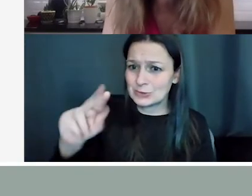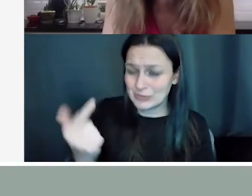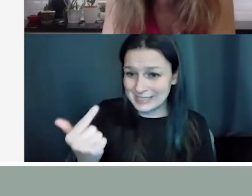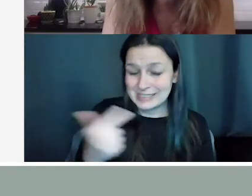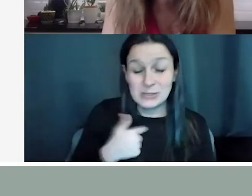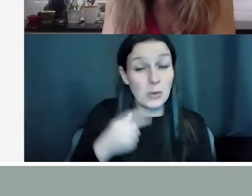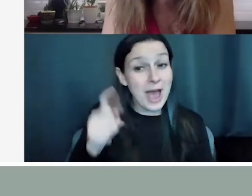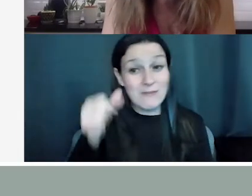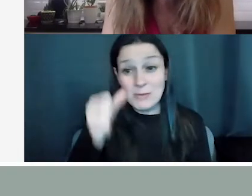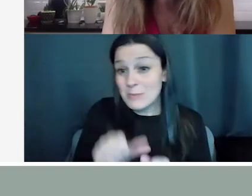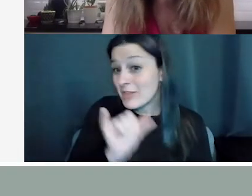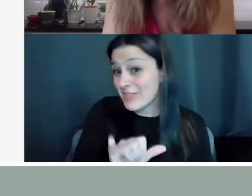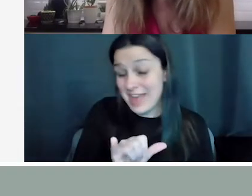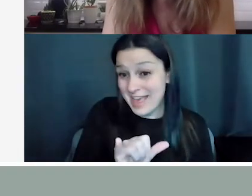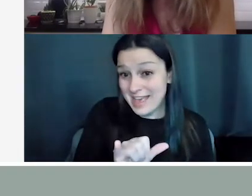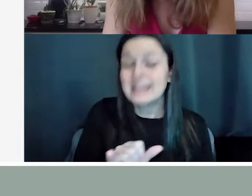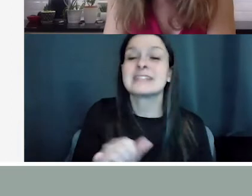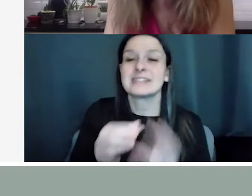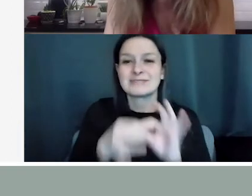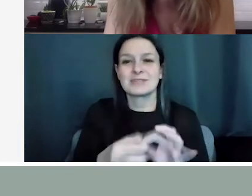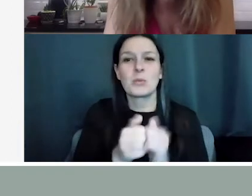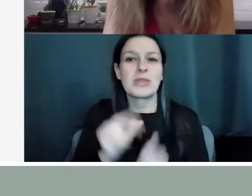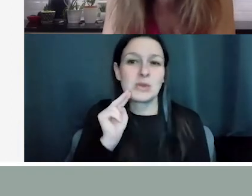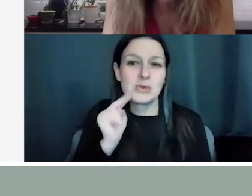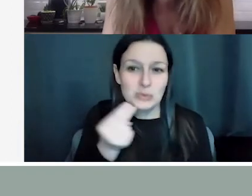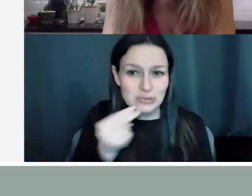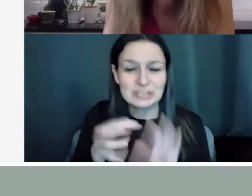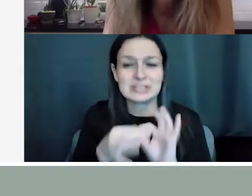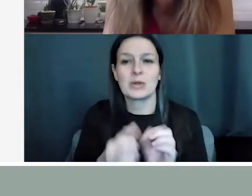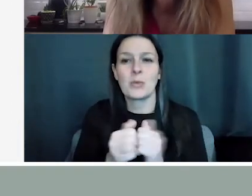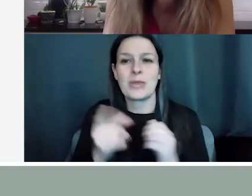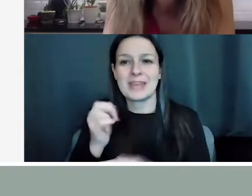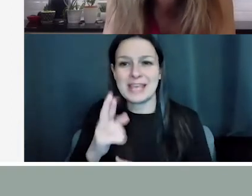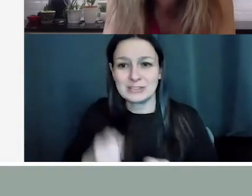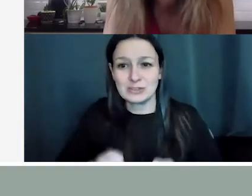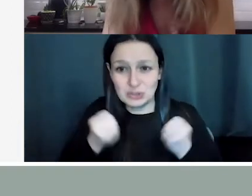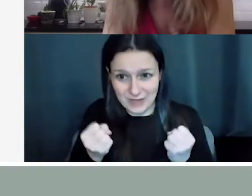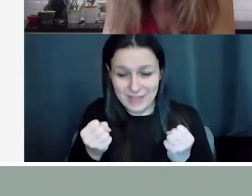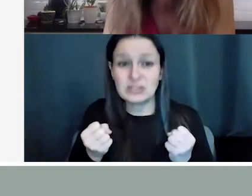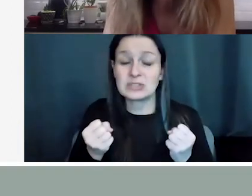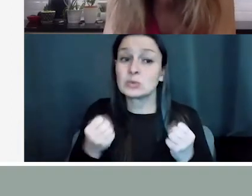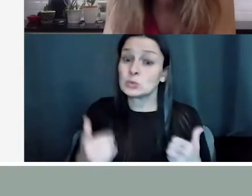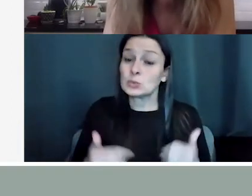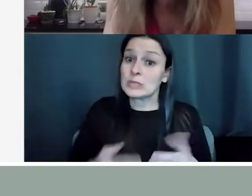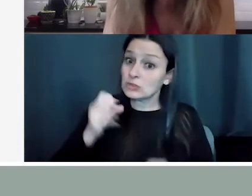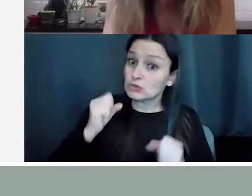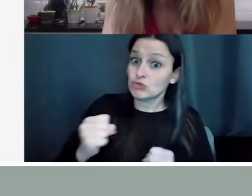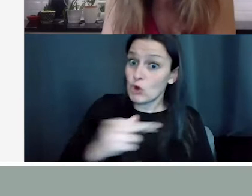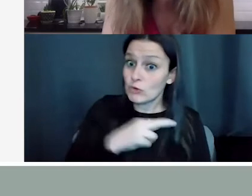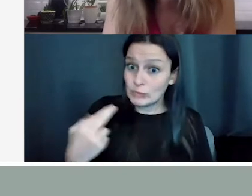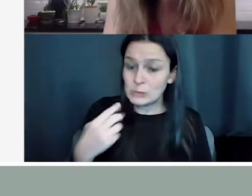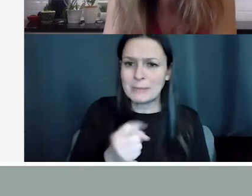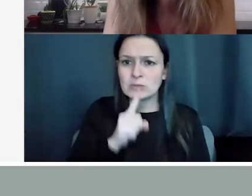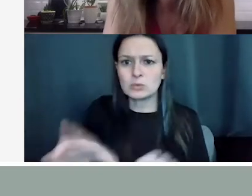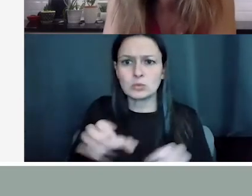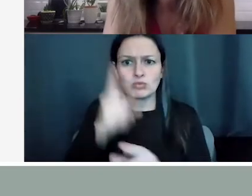when we're dealing with something like nutrition for cancer survivorship, and the stakes are very high and we want to get it right. But